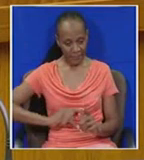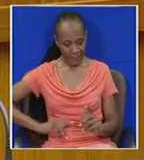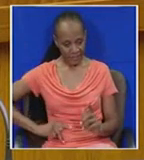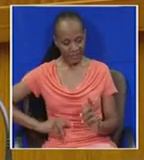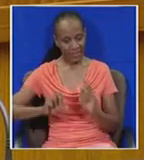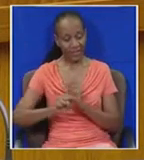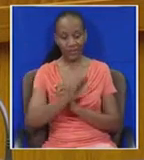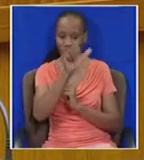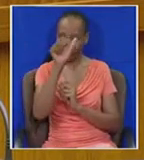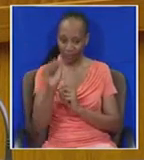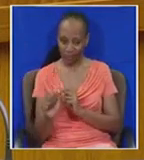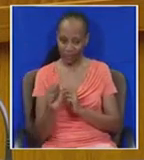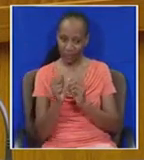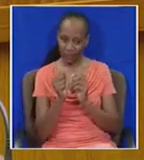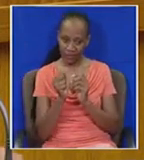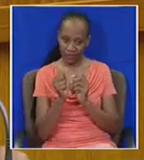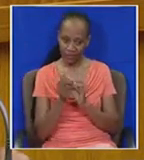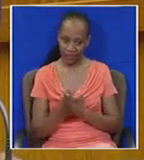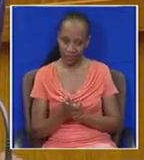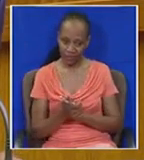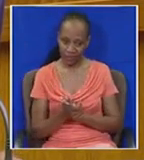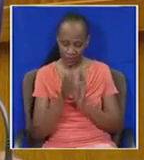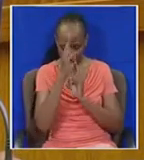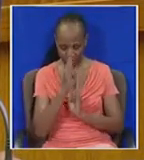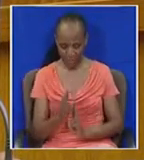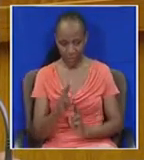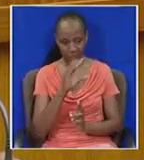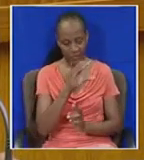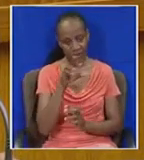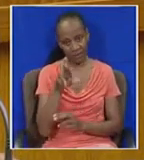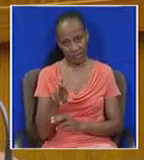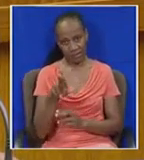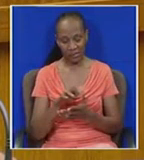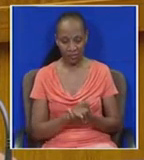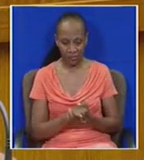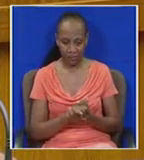the Republic of South Africa, Honorable Cyril Ramaphosa,